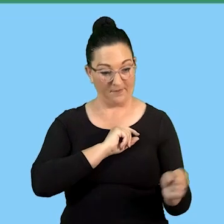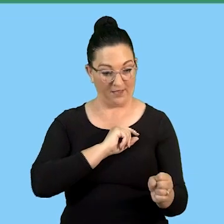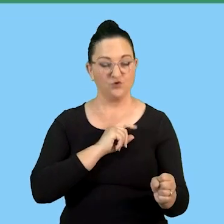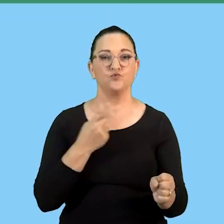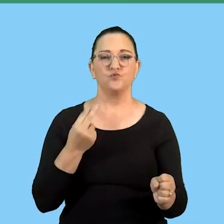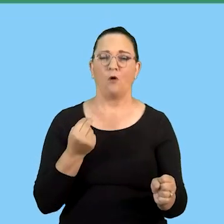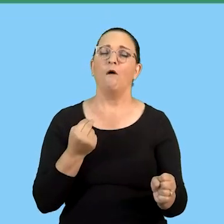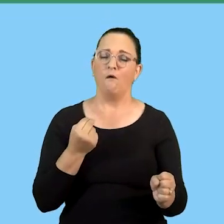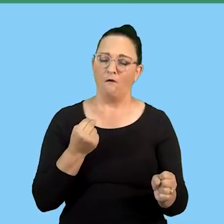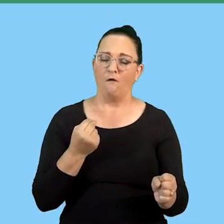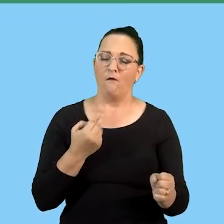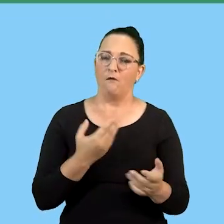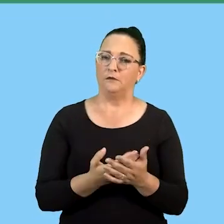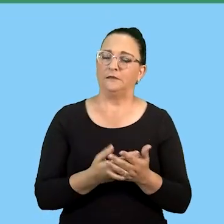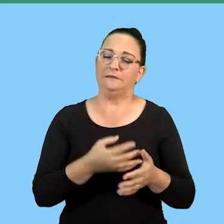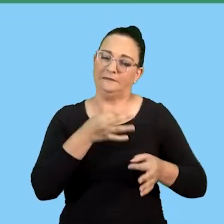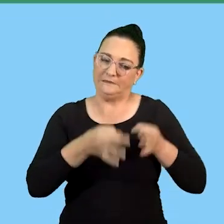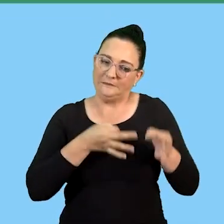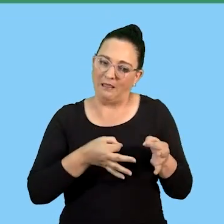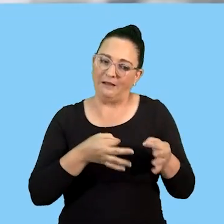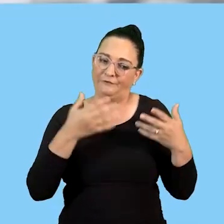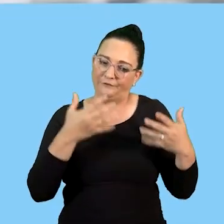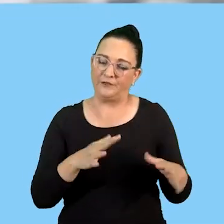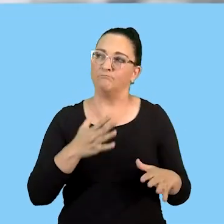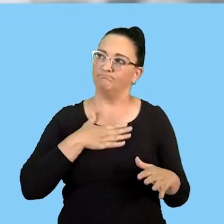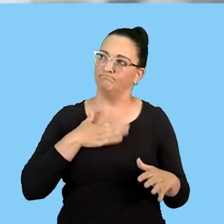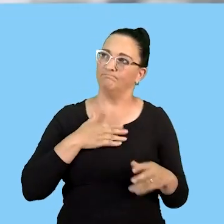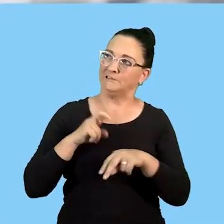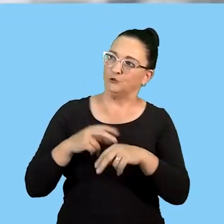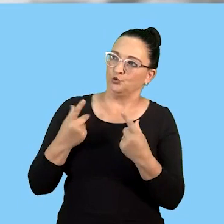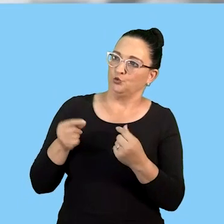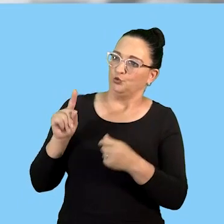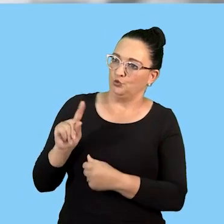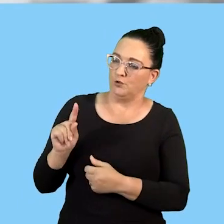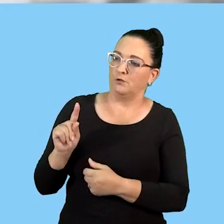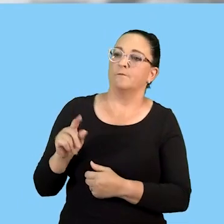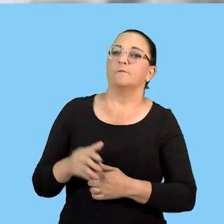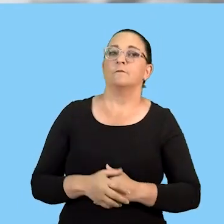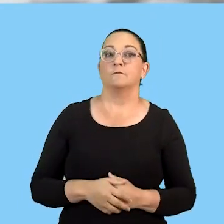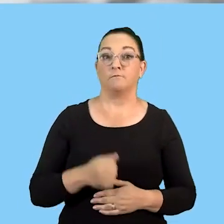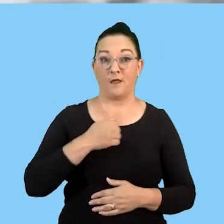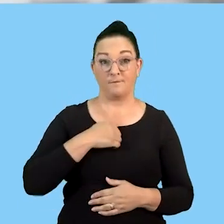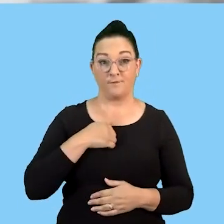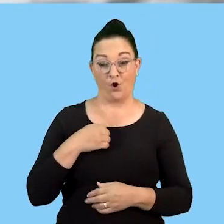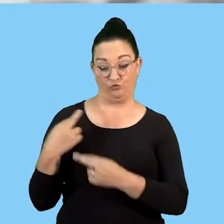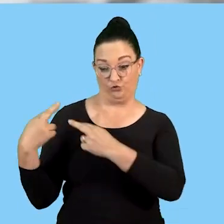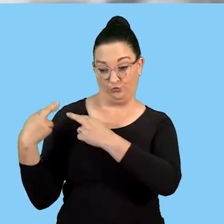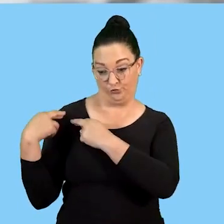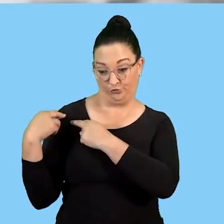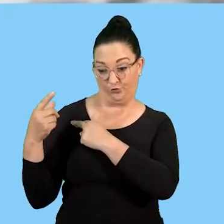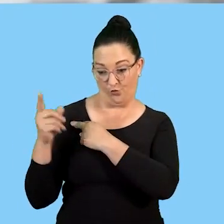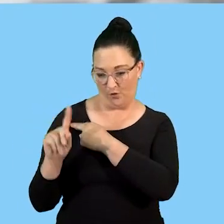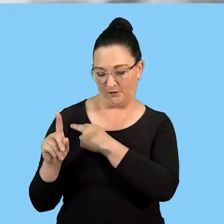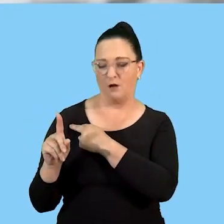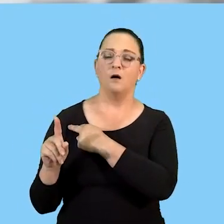new employee, you will be able to outline to me what is required of me. So maybe my